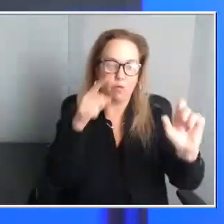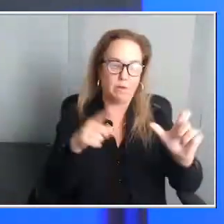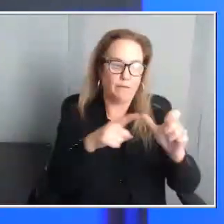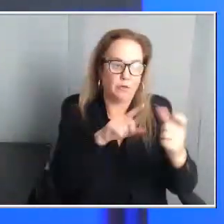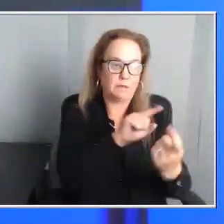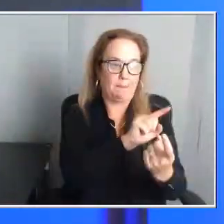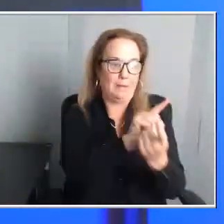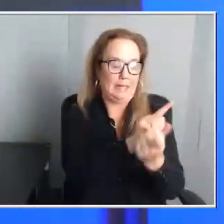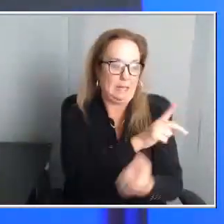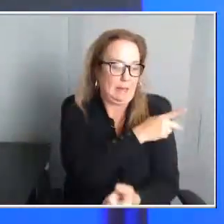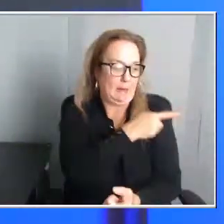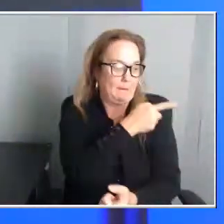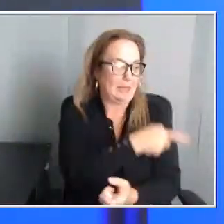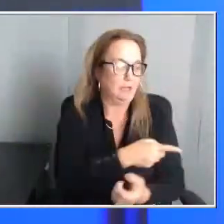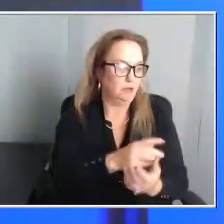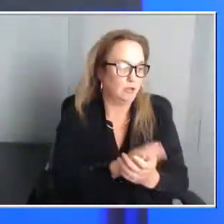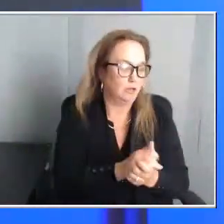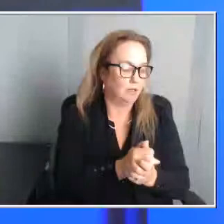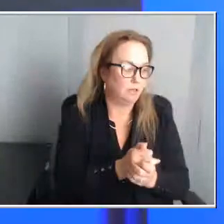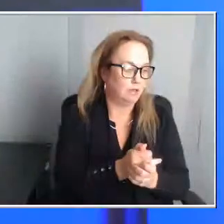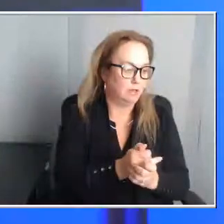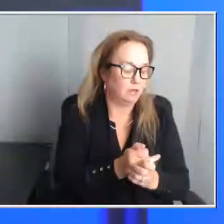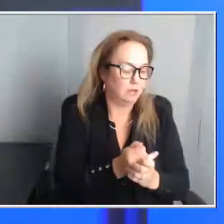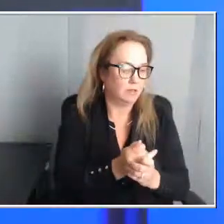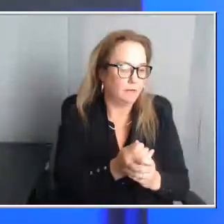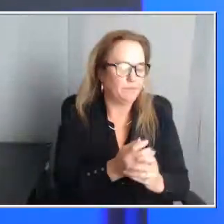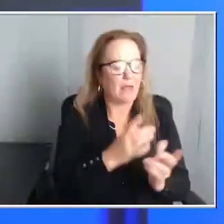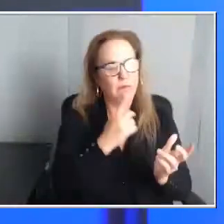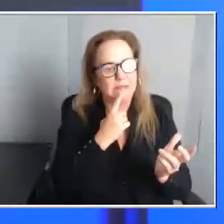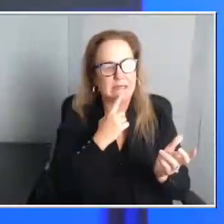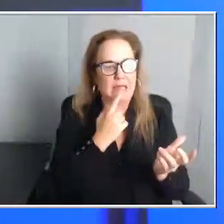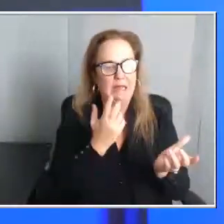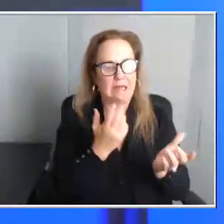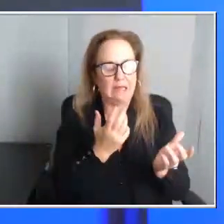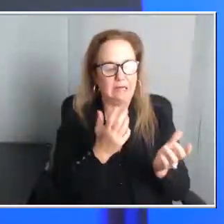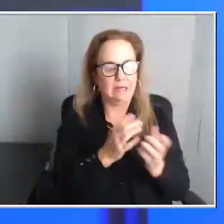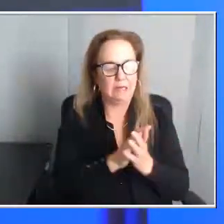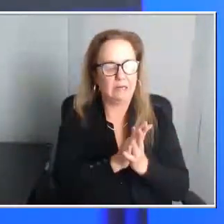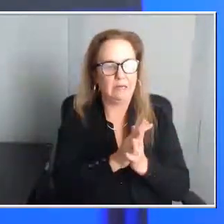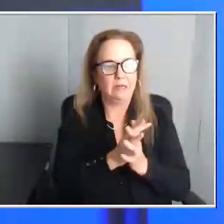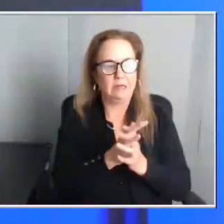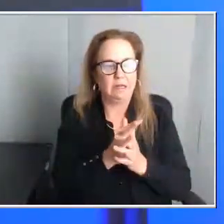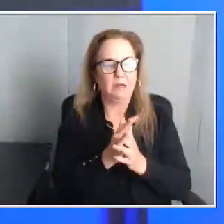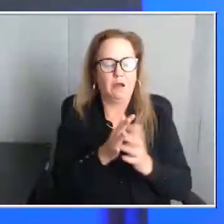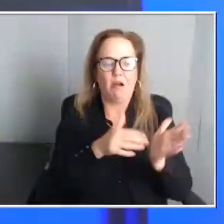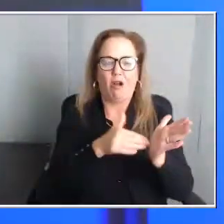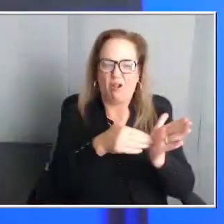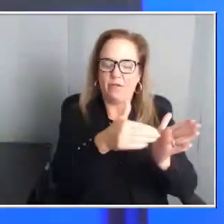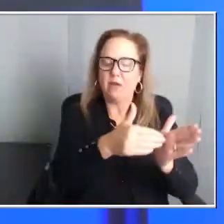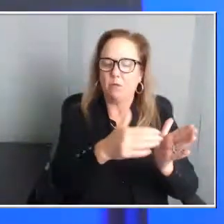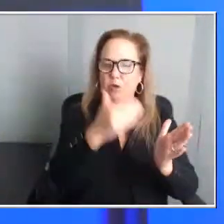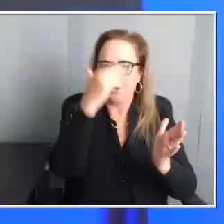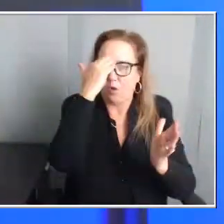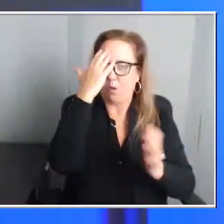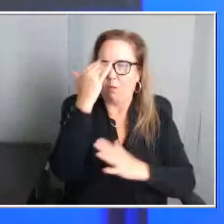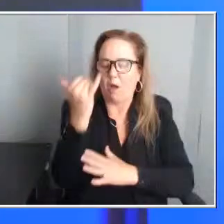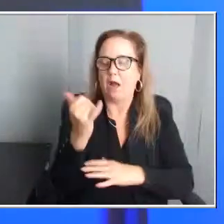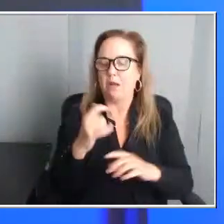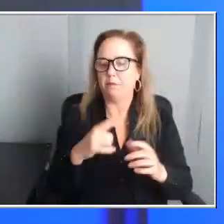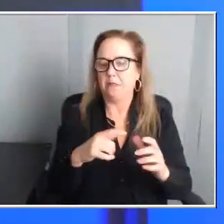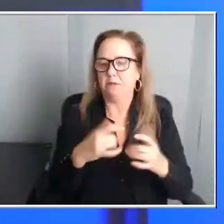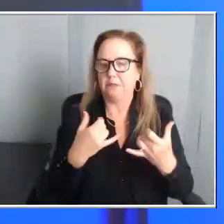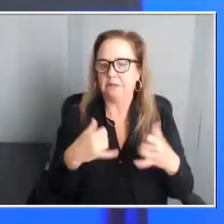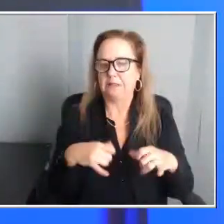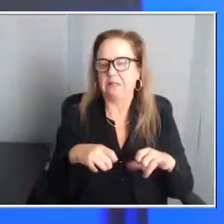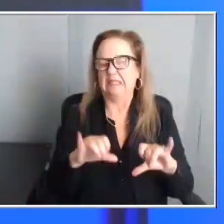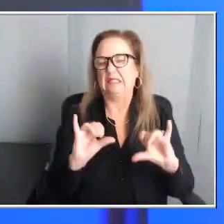patient. And I would say a great portion of time we are able to know the why, but there are still times